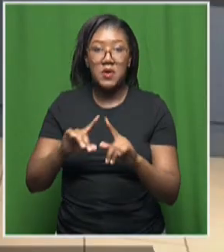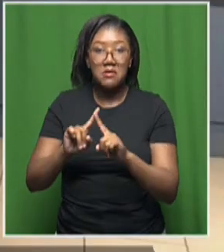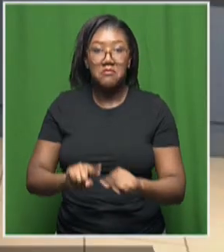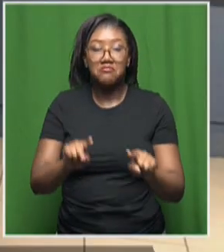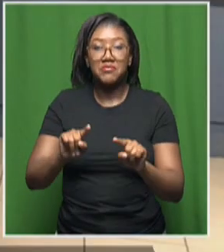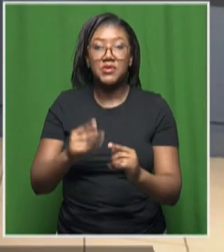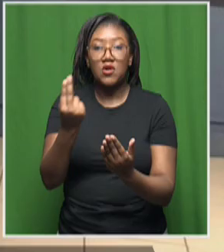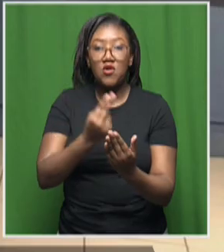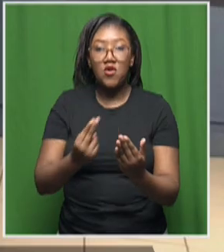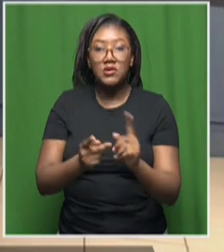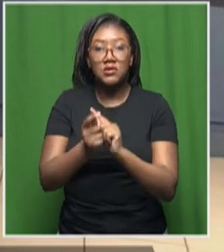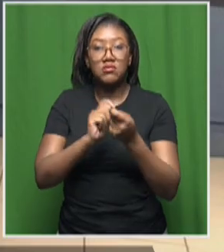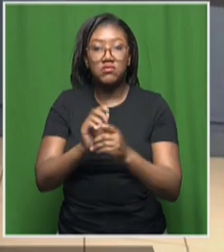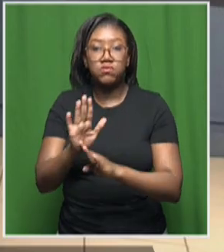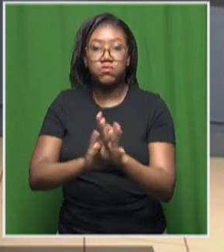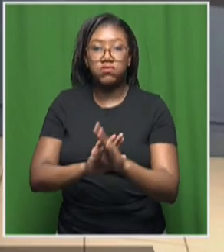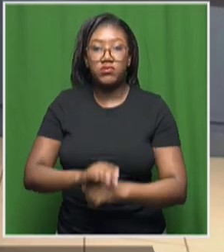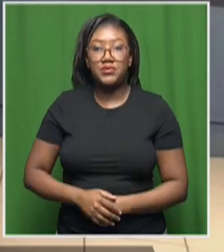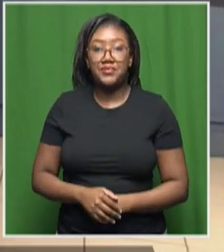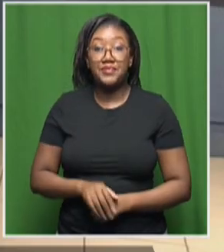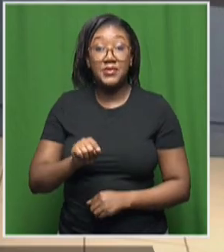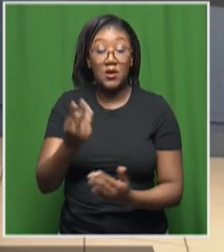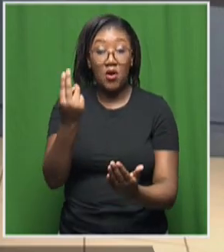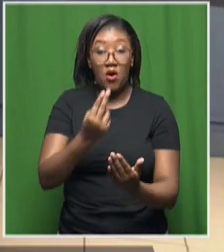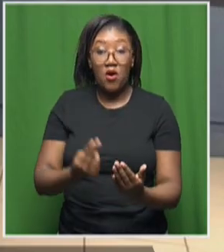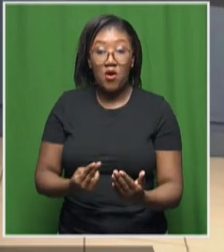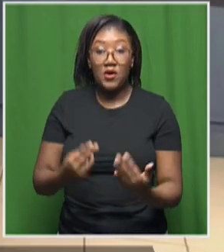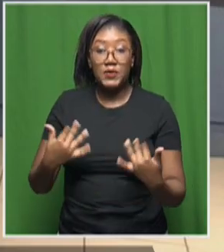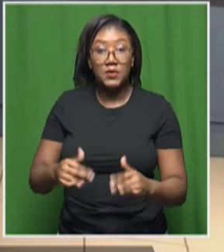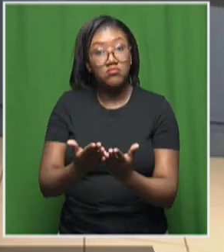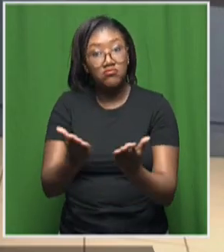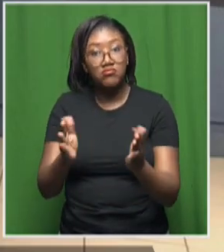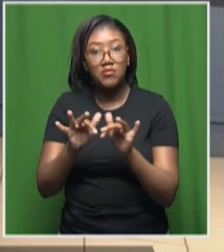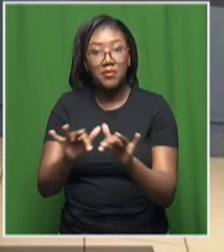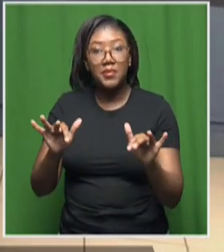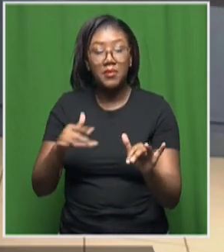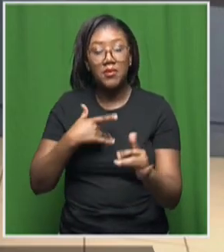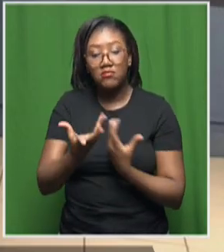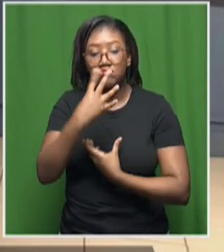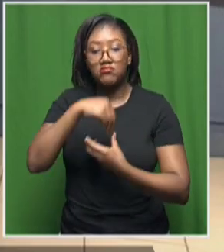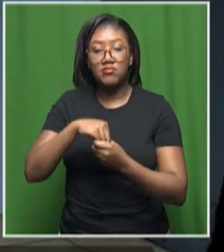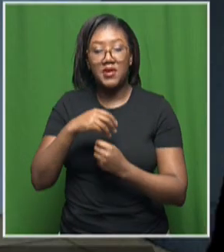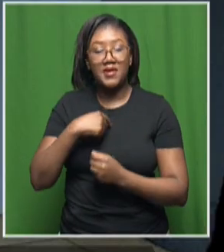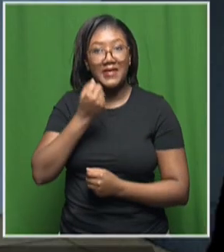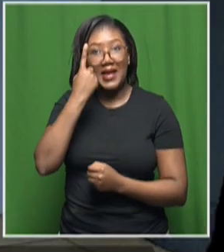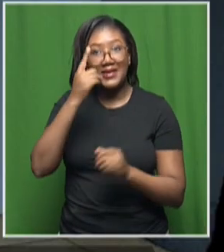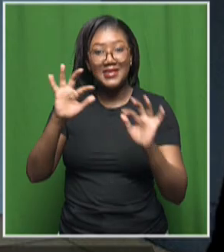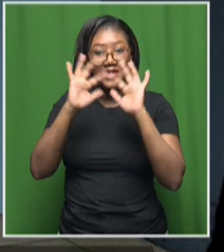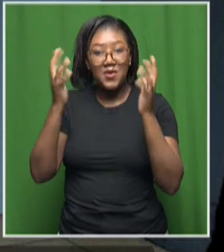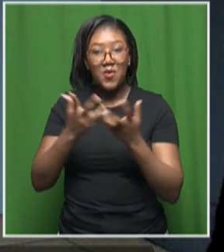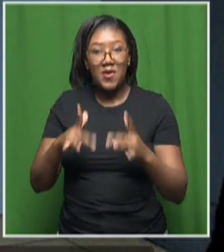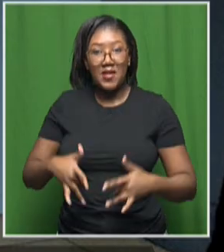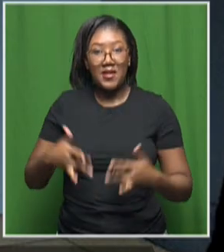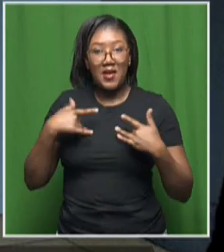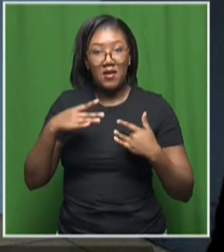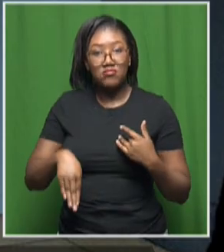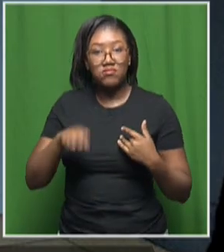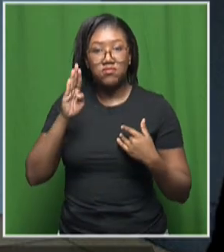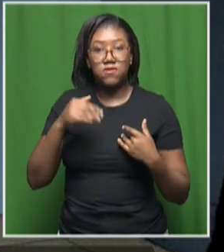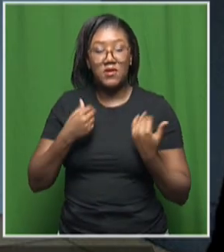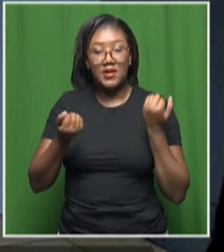artistic evolution. And so through his art, Buthelezi really invites viewers to step into his world, exploring ideas that have shaped his practice. And